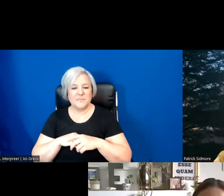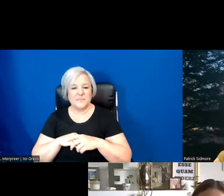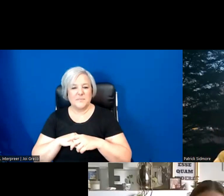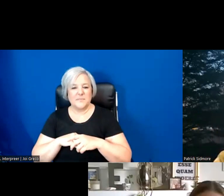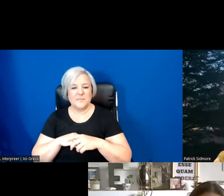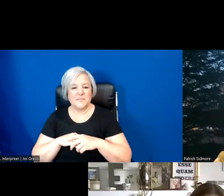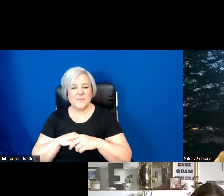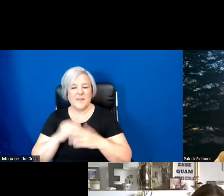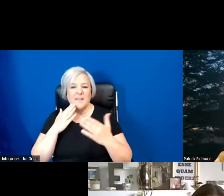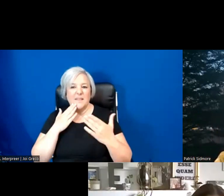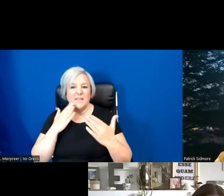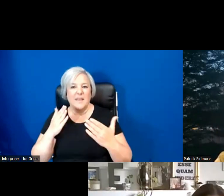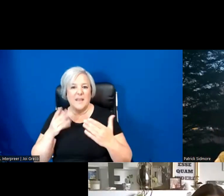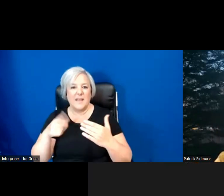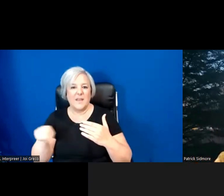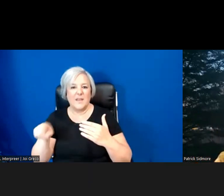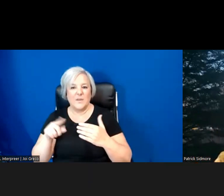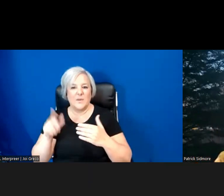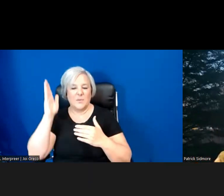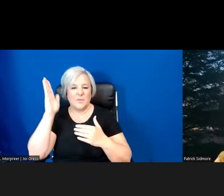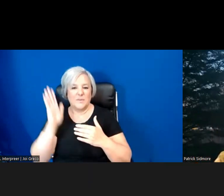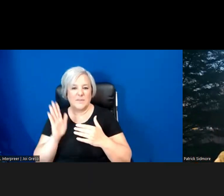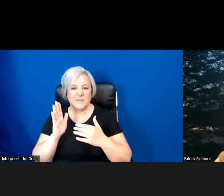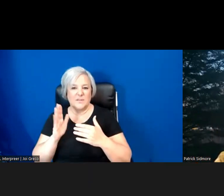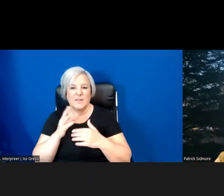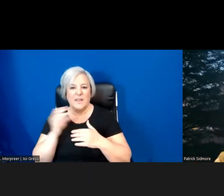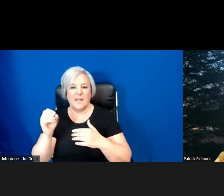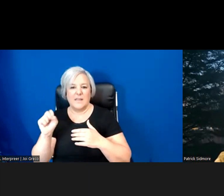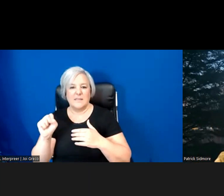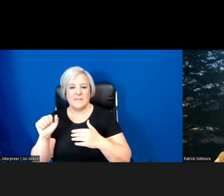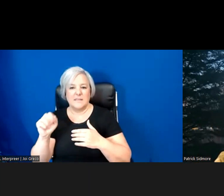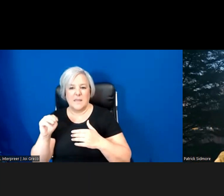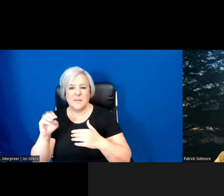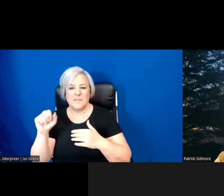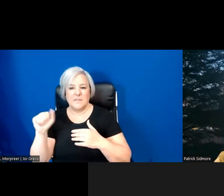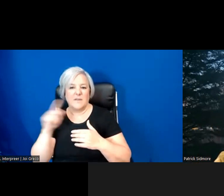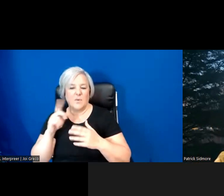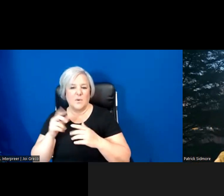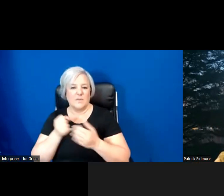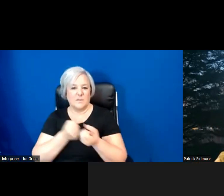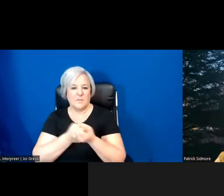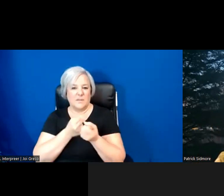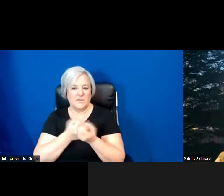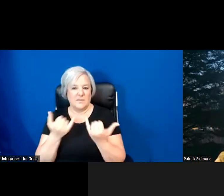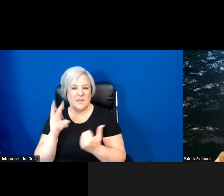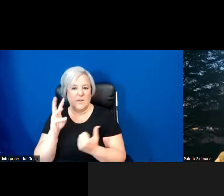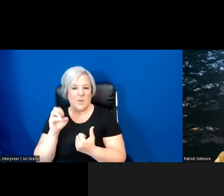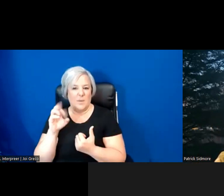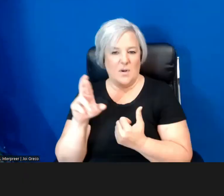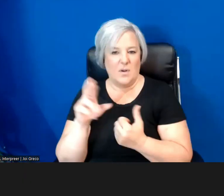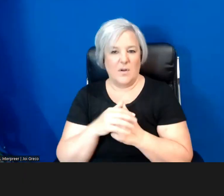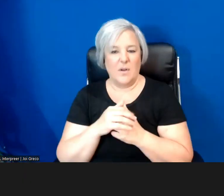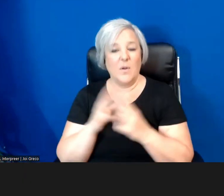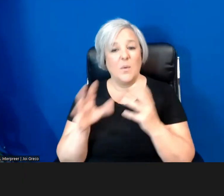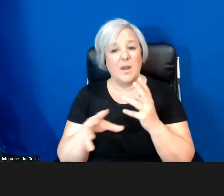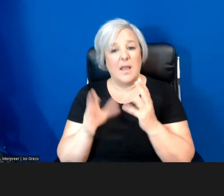Yes, special thanks to our presenters and to SAMHSA for sponsoring today's webinar. We do ask